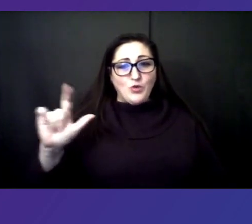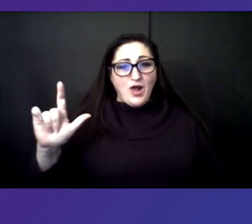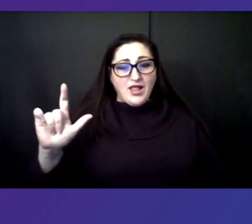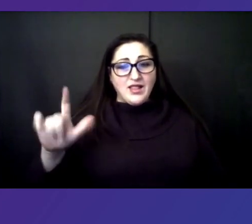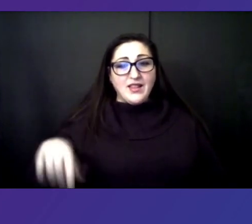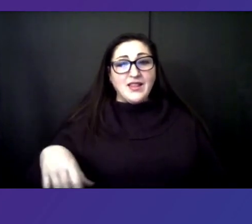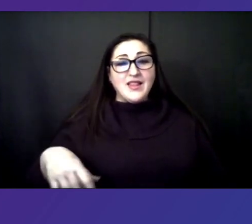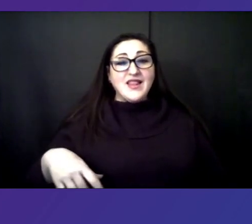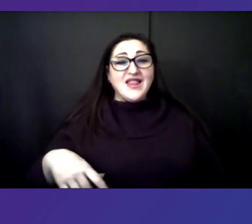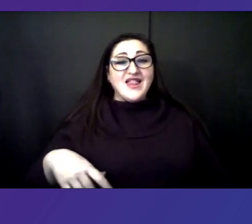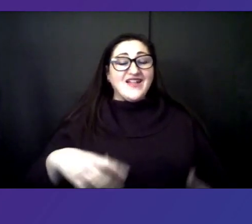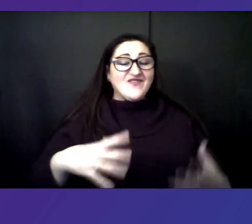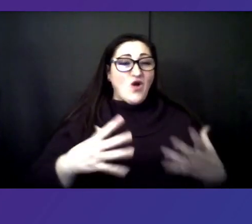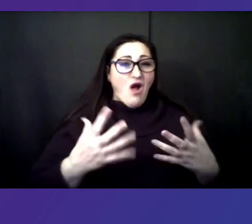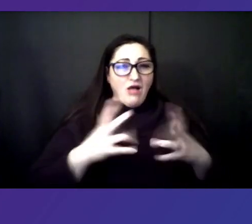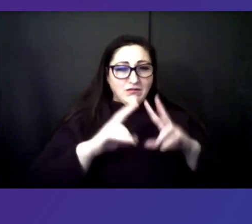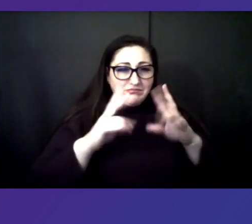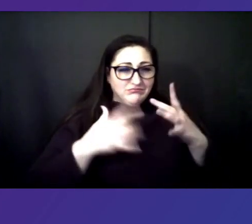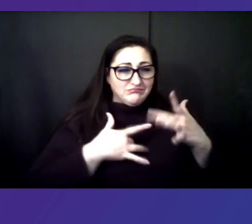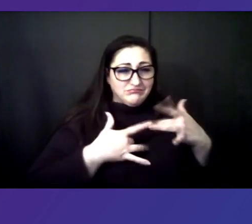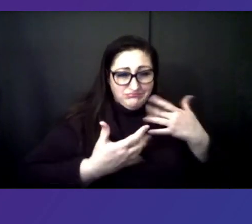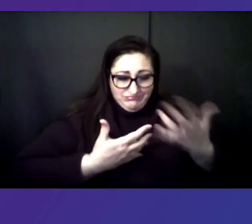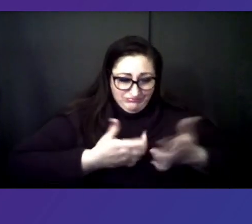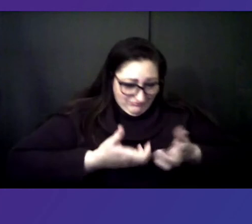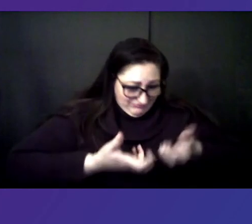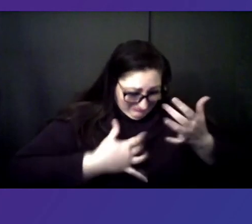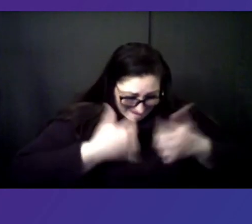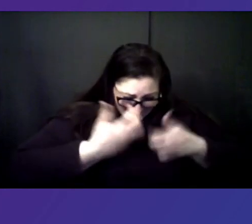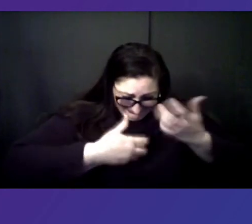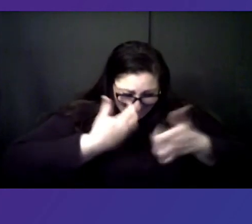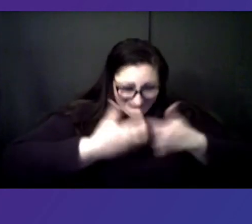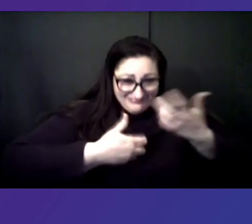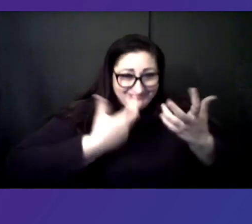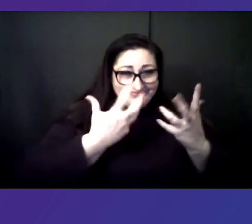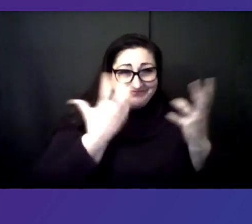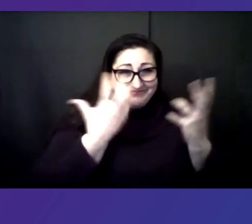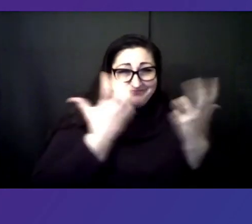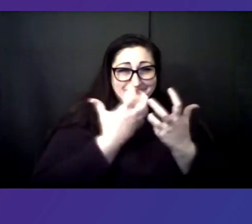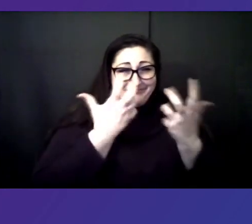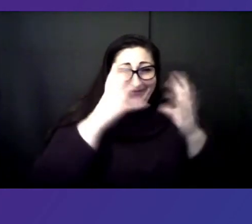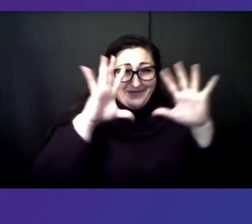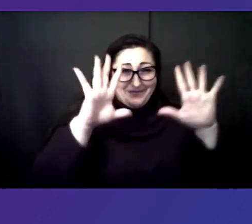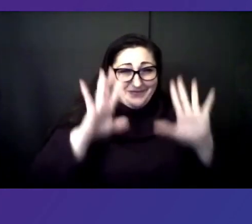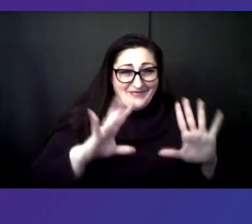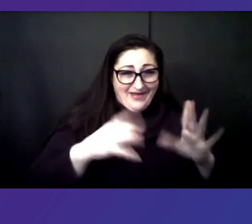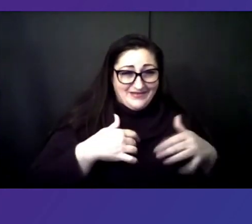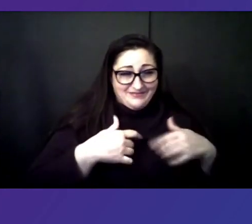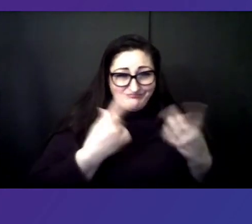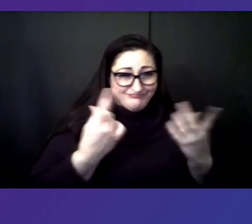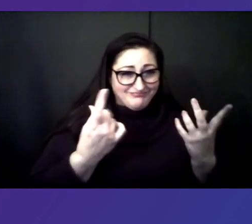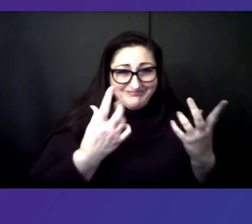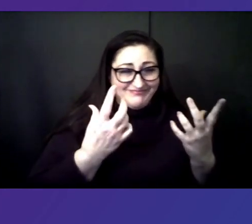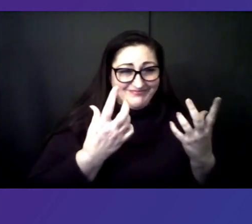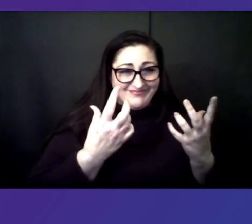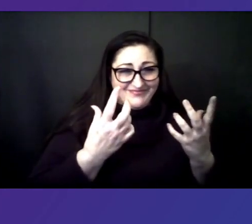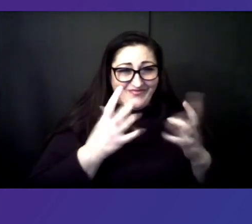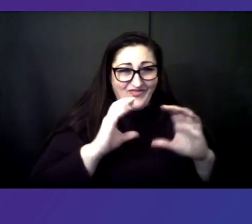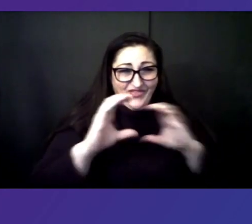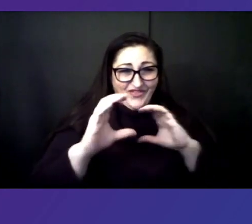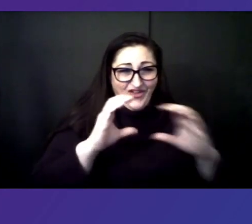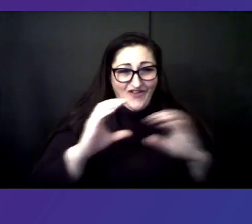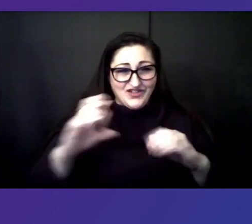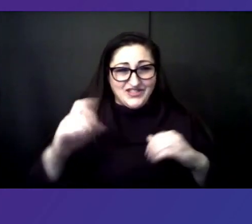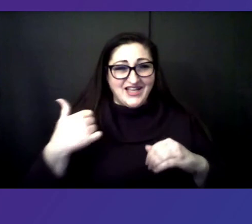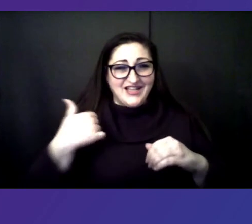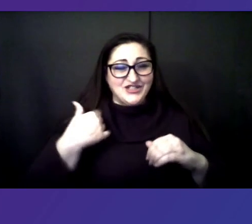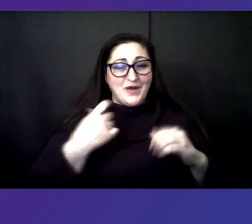today's insightful conversation. Achepa todos. To our attendees, thank you for being avid contributors and